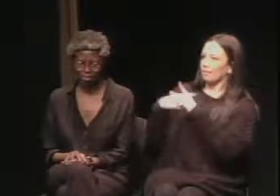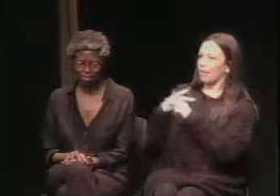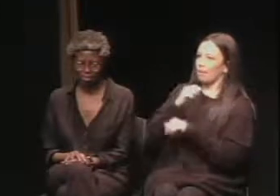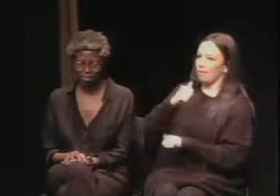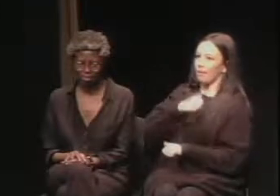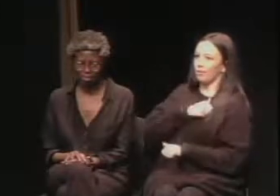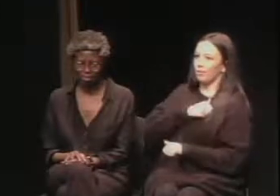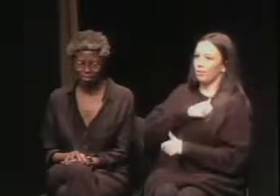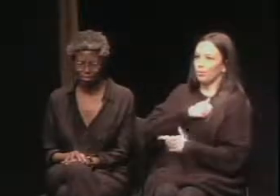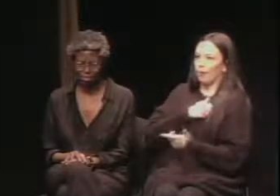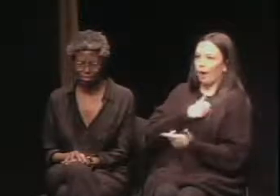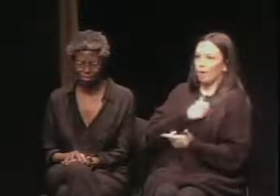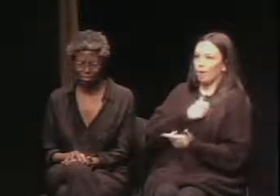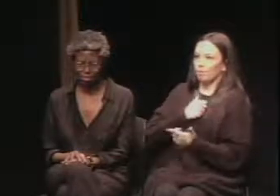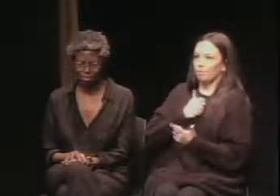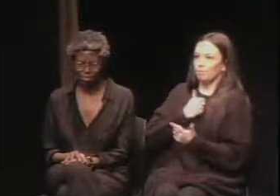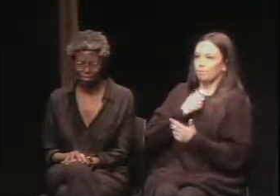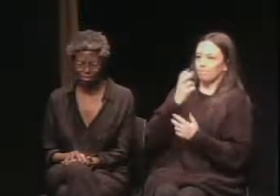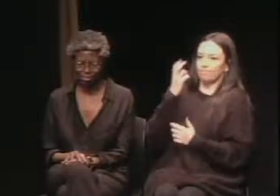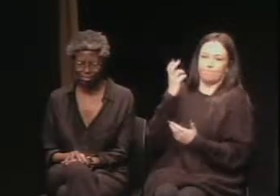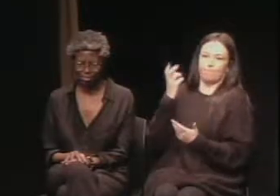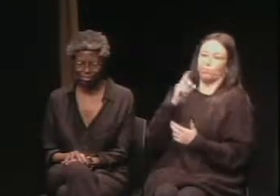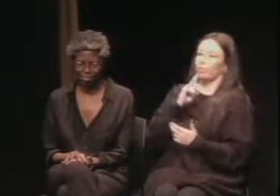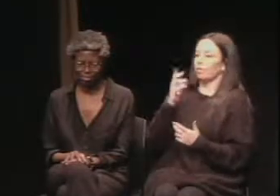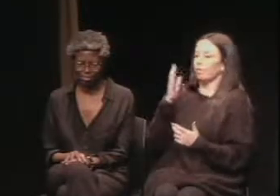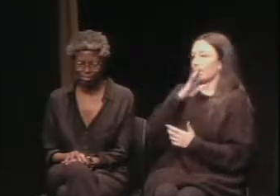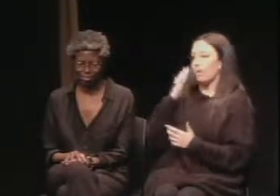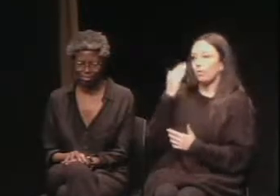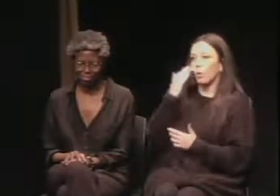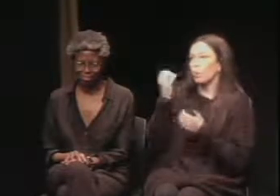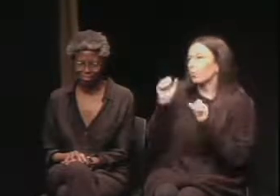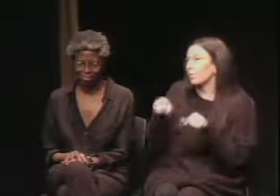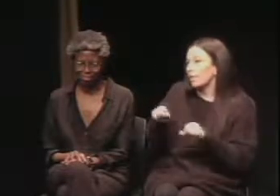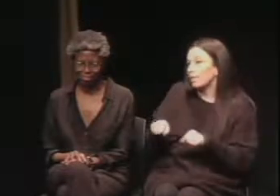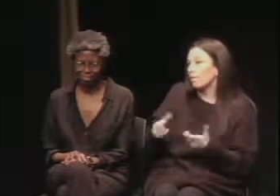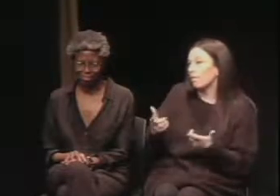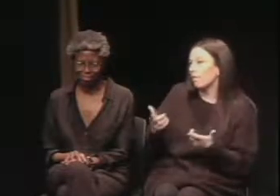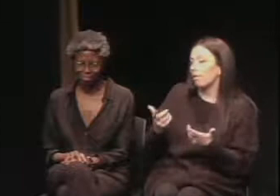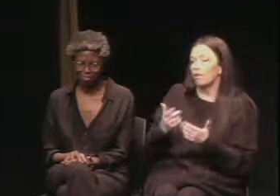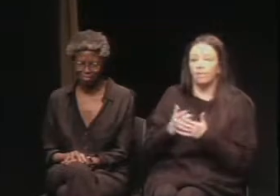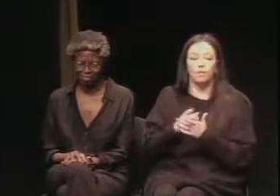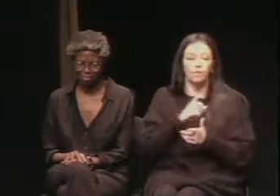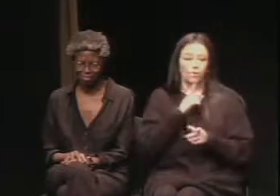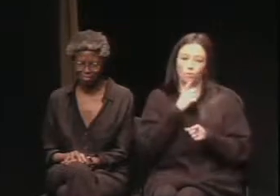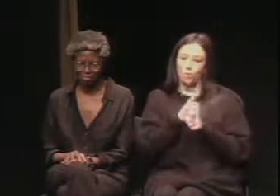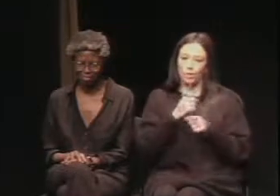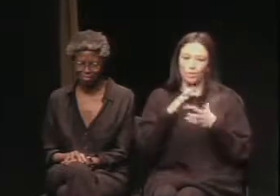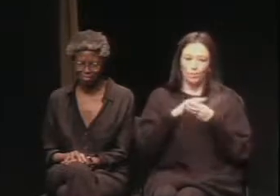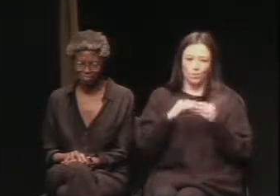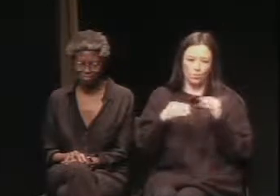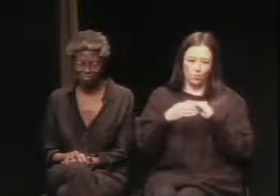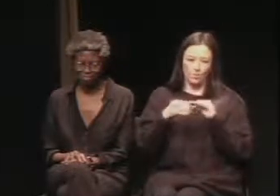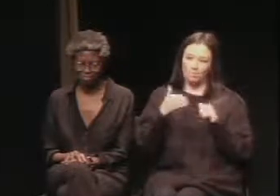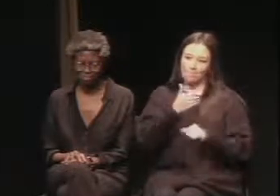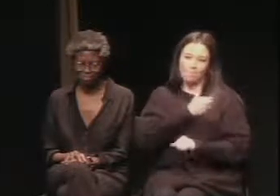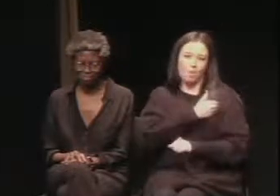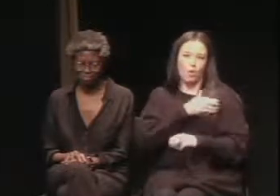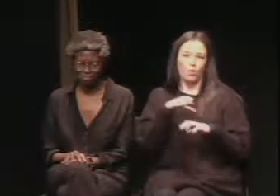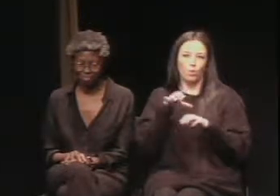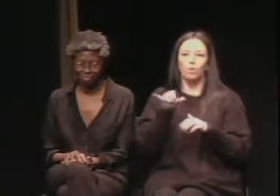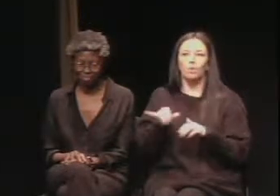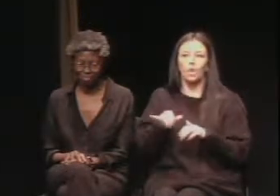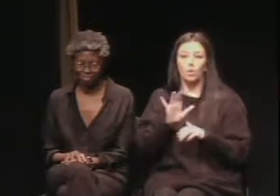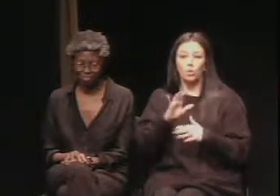would have known to look for it, or it would have taken me a much longer time to try to figure it out. And stories have the power to do that, which is why